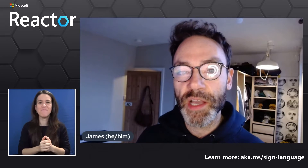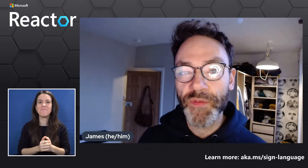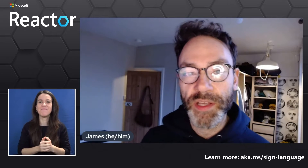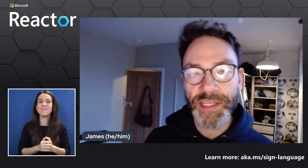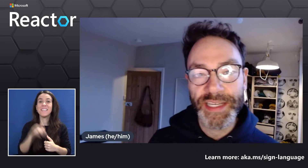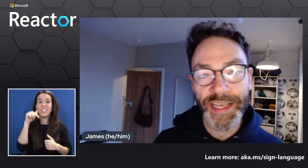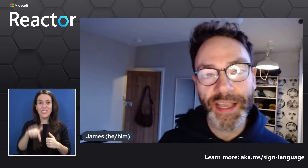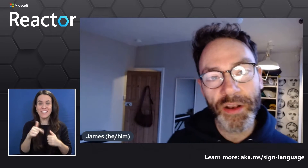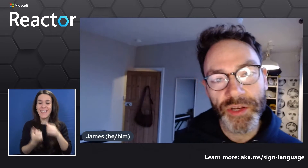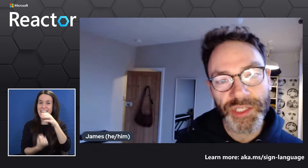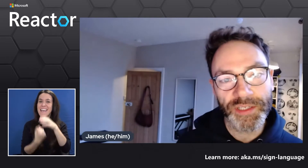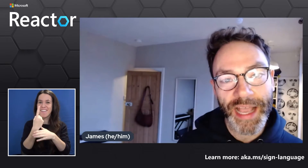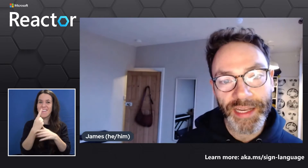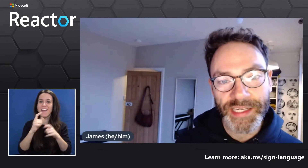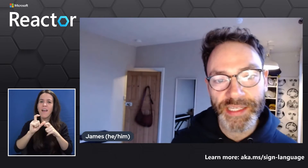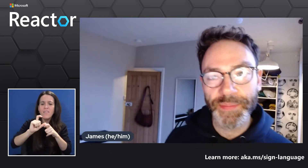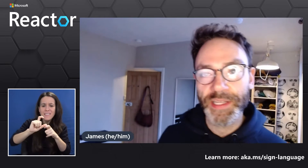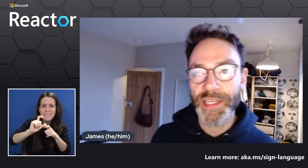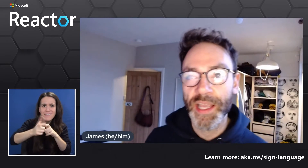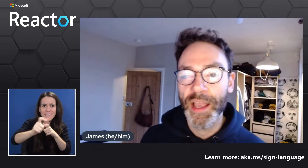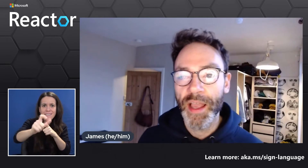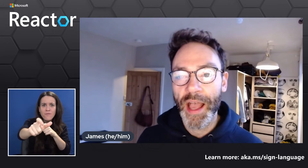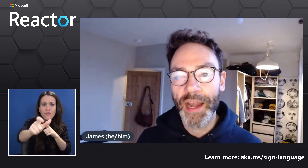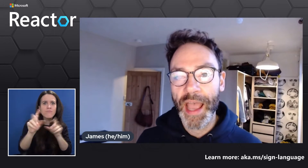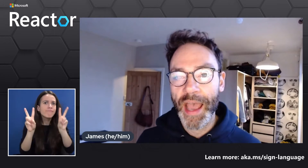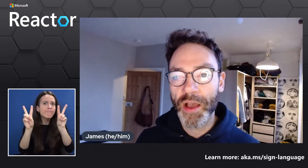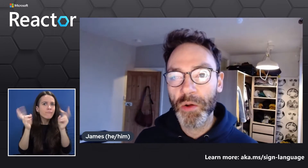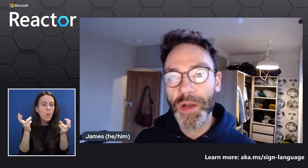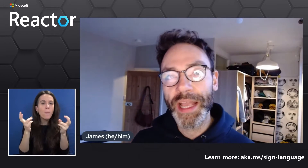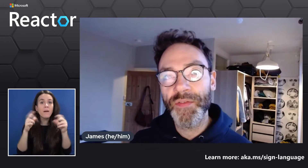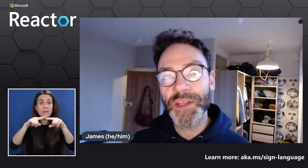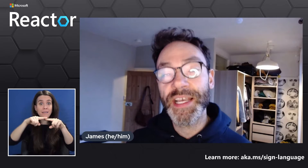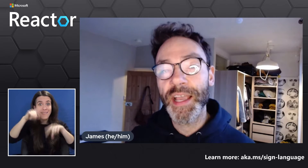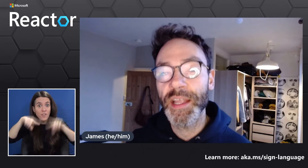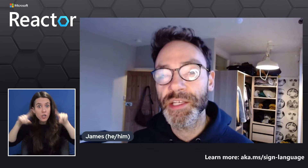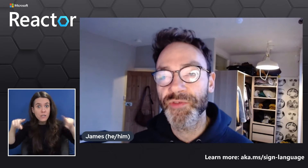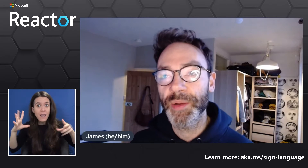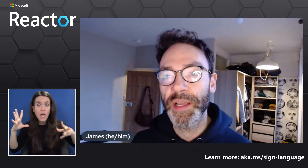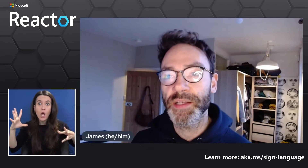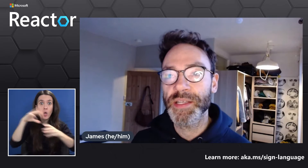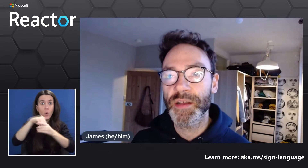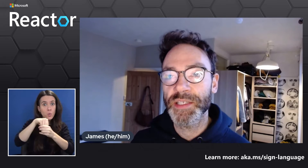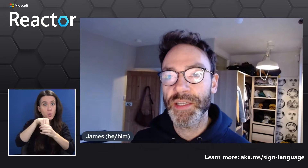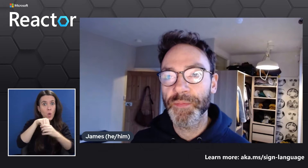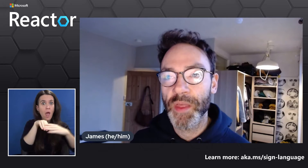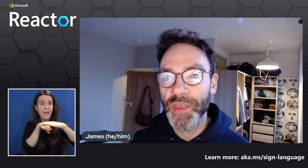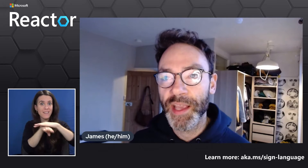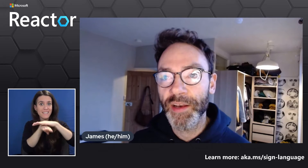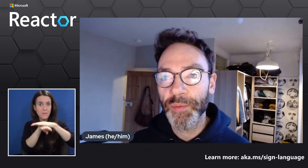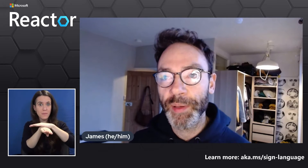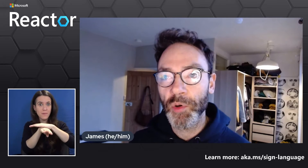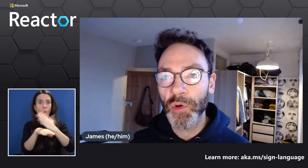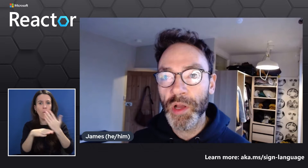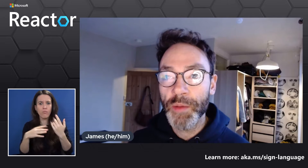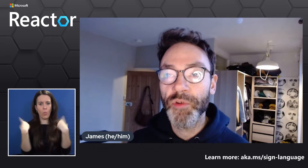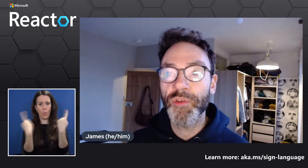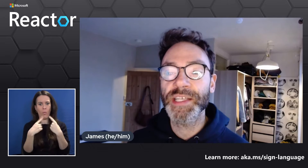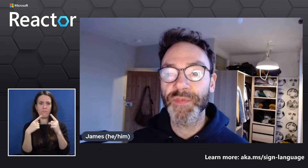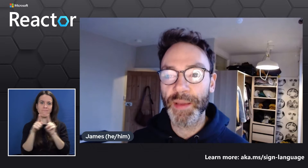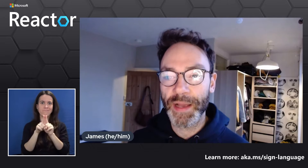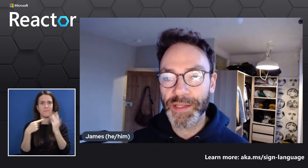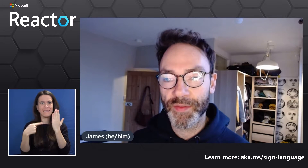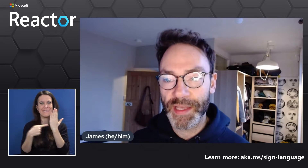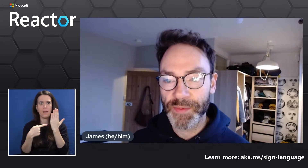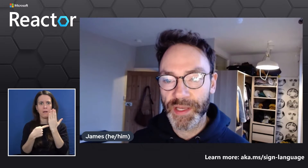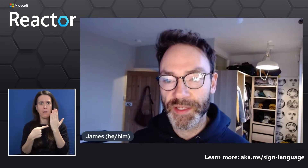around diversity, inclusion, and accessibility, and how in the tech industry we can start to think a little bit more